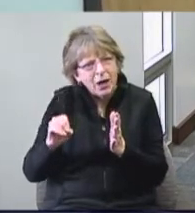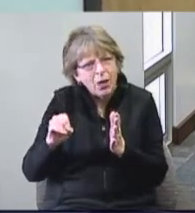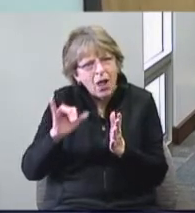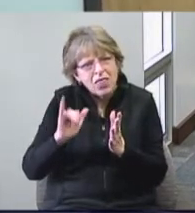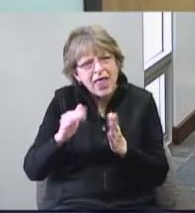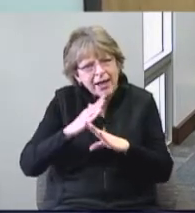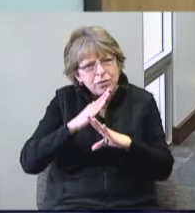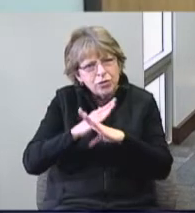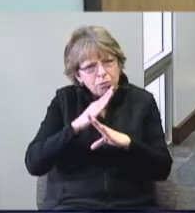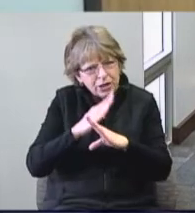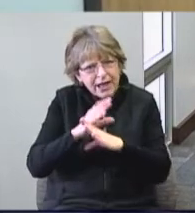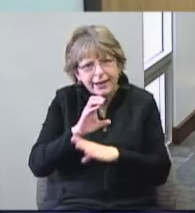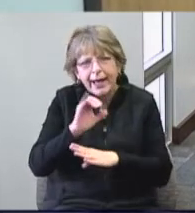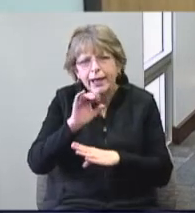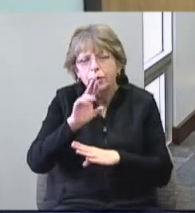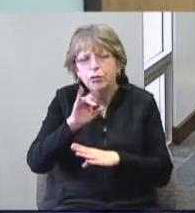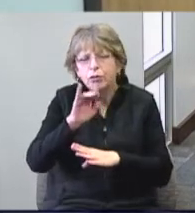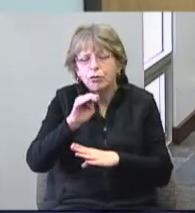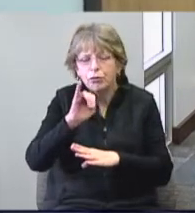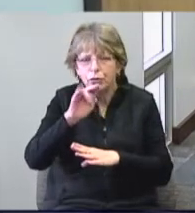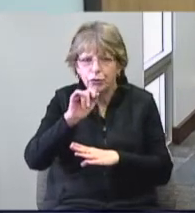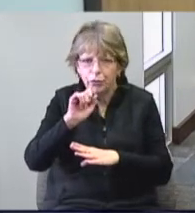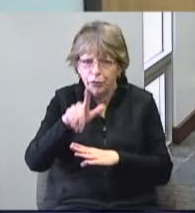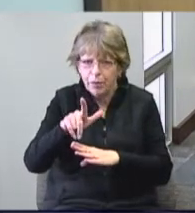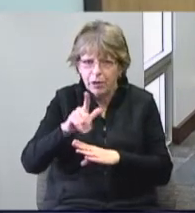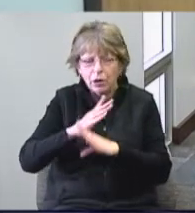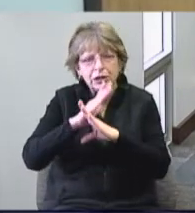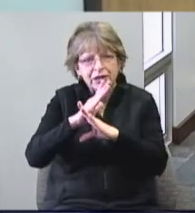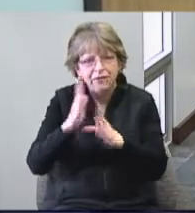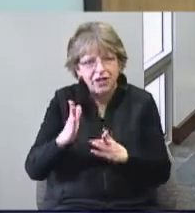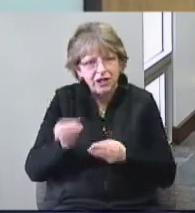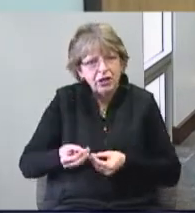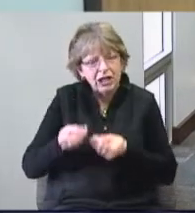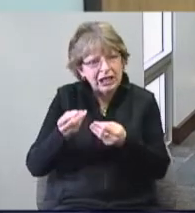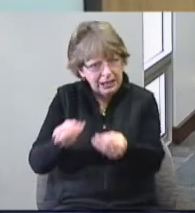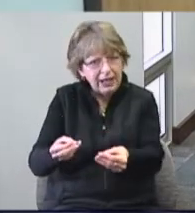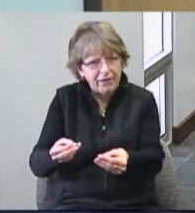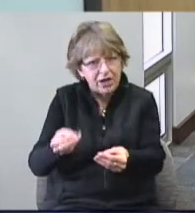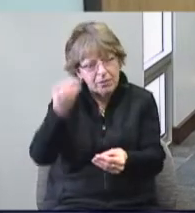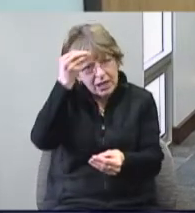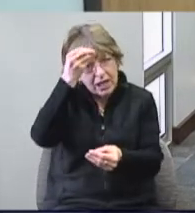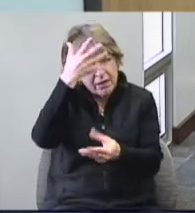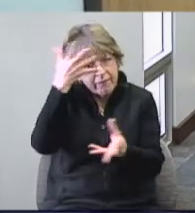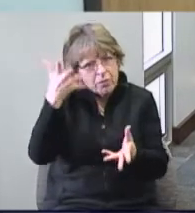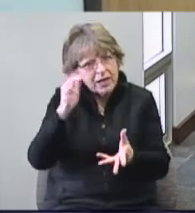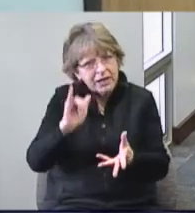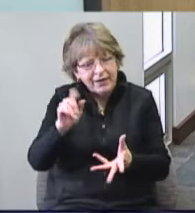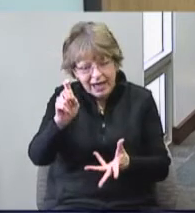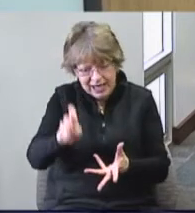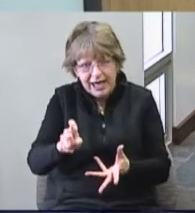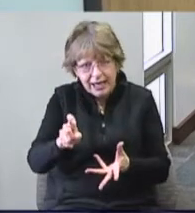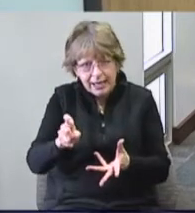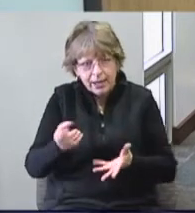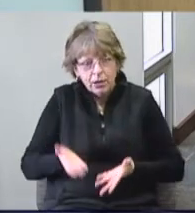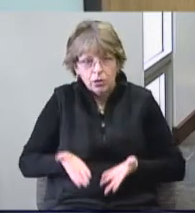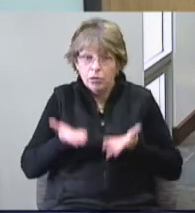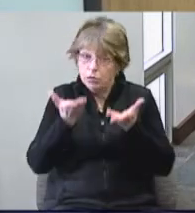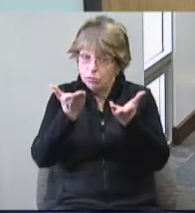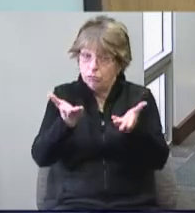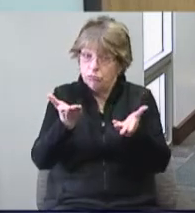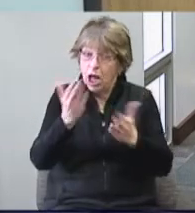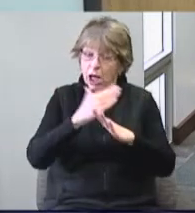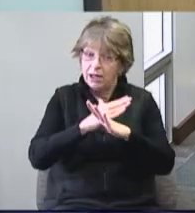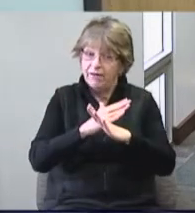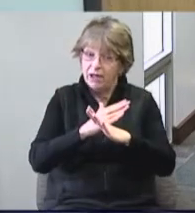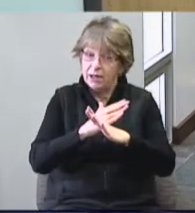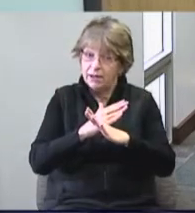criminal defendant, to give him the information that he needs to be able to put on a valid defense. That includes